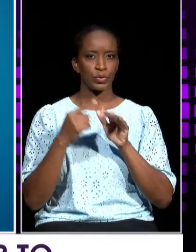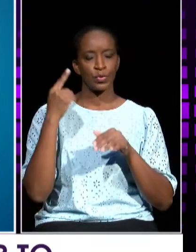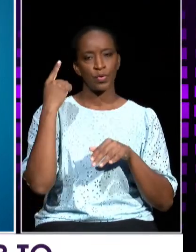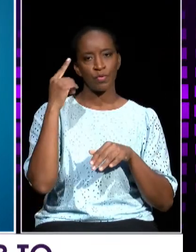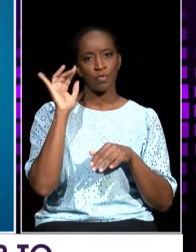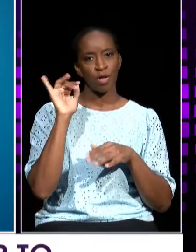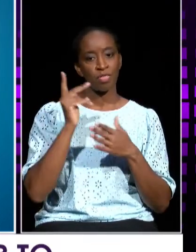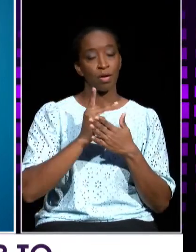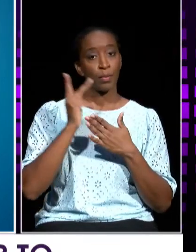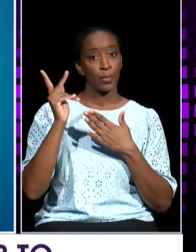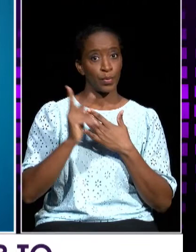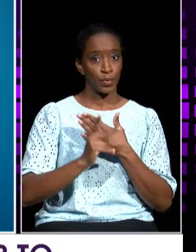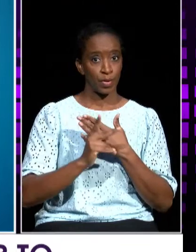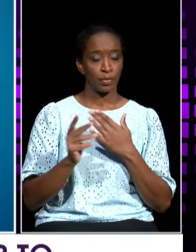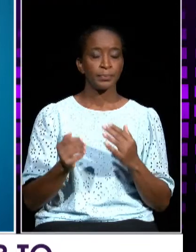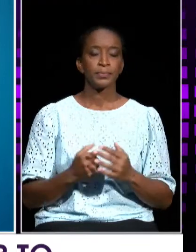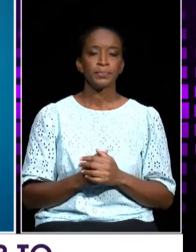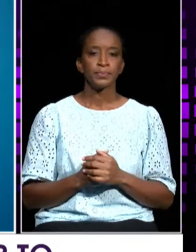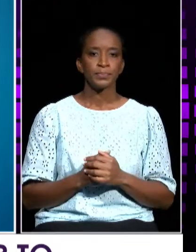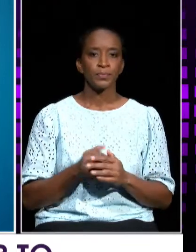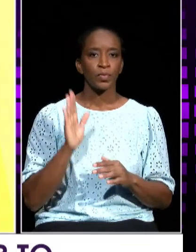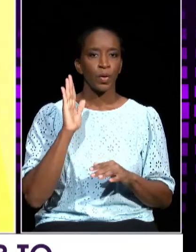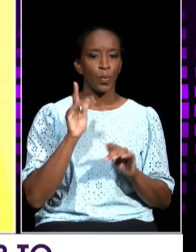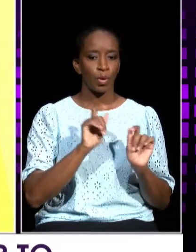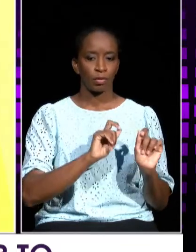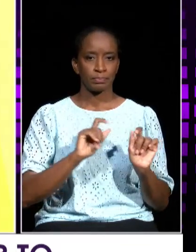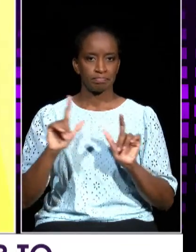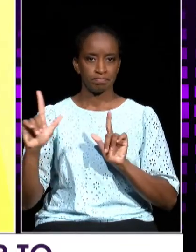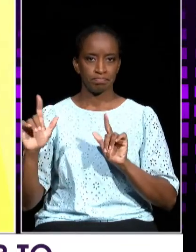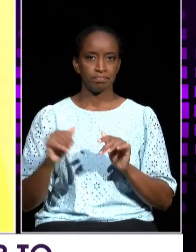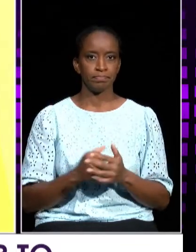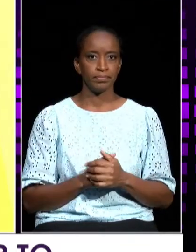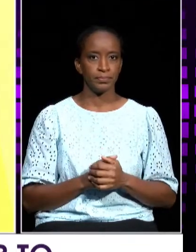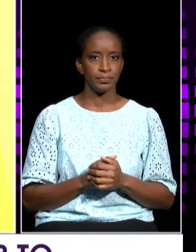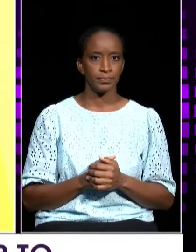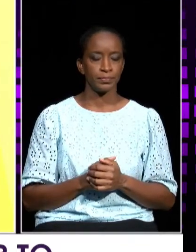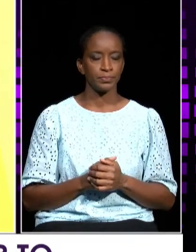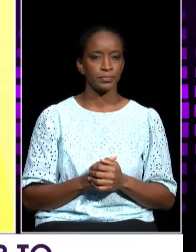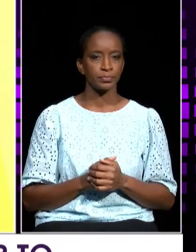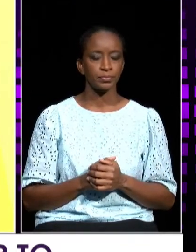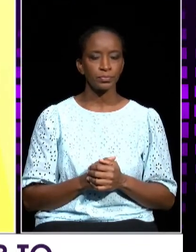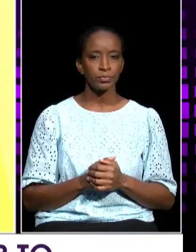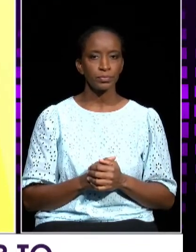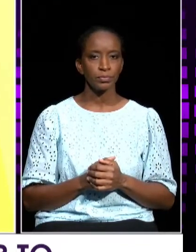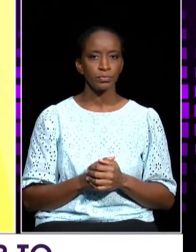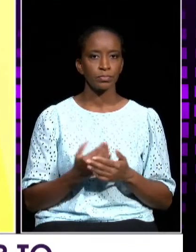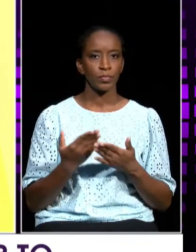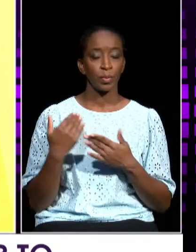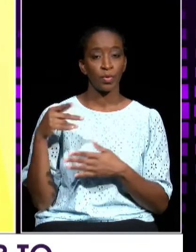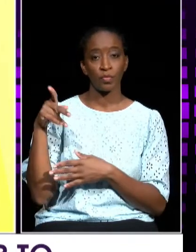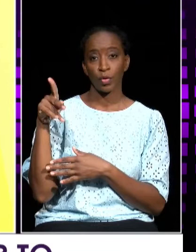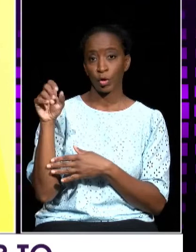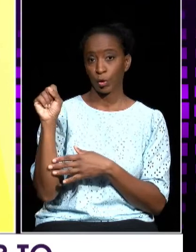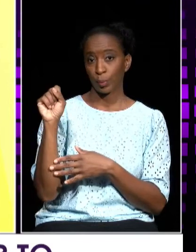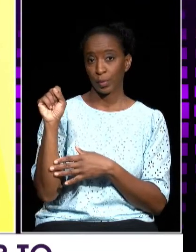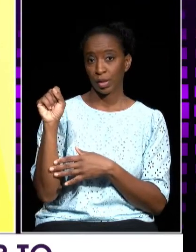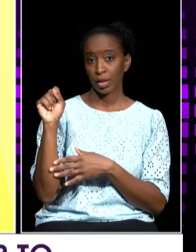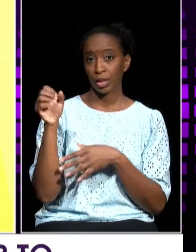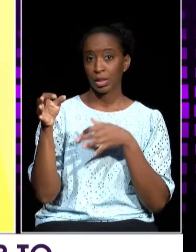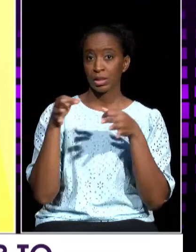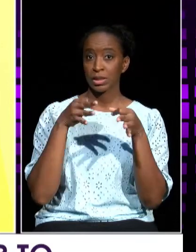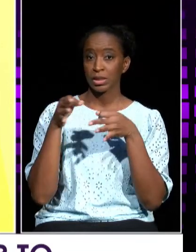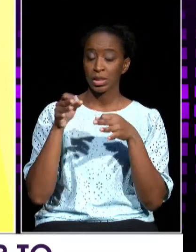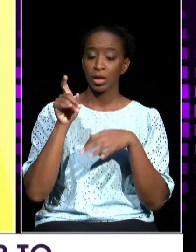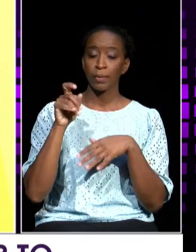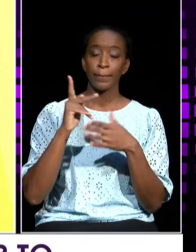clip of the Minister and get back to this discussion. My peers would have mentioned the fact that we need to expand this program,